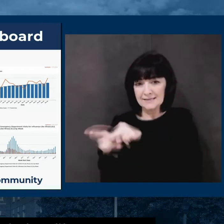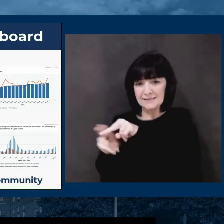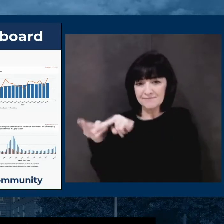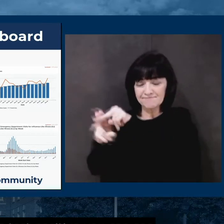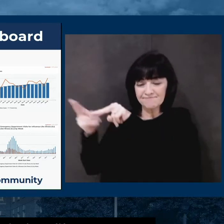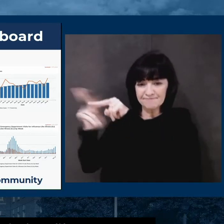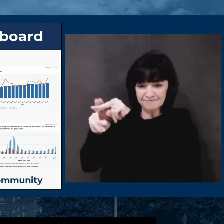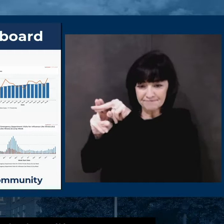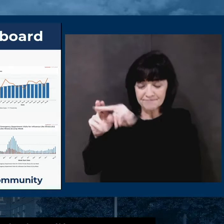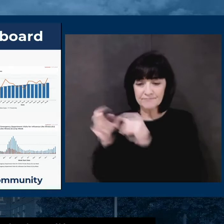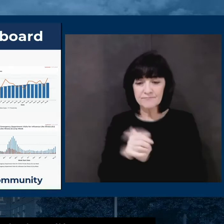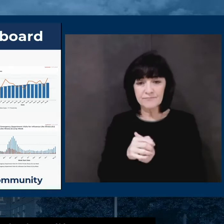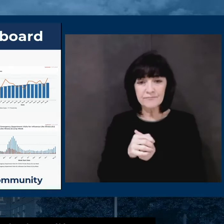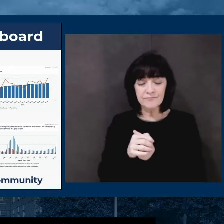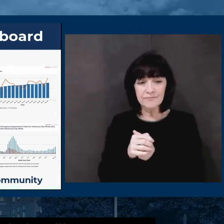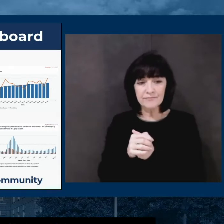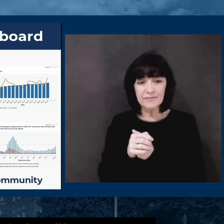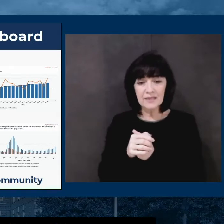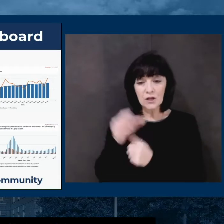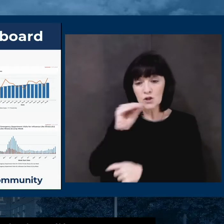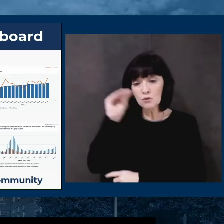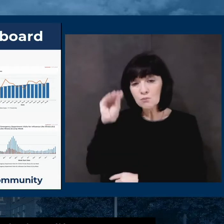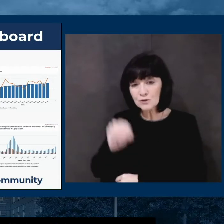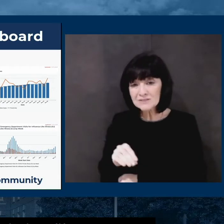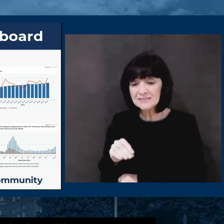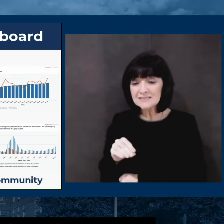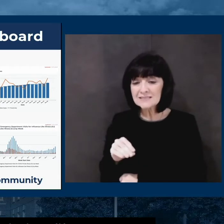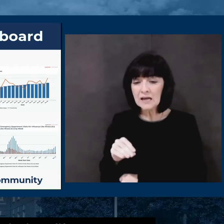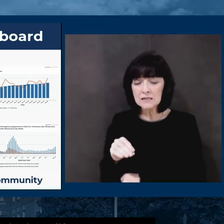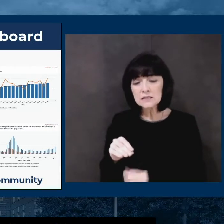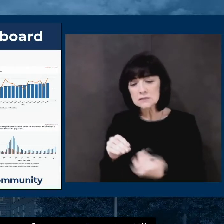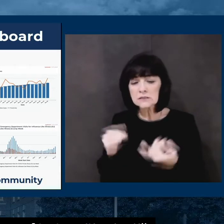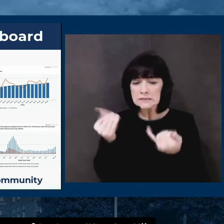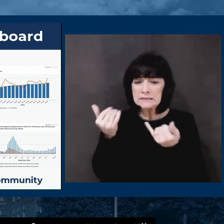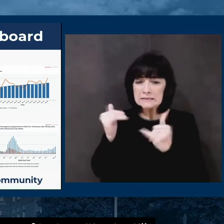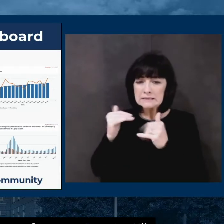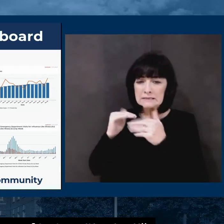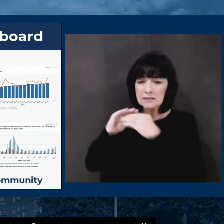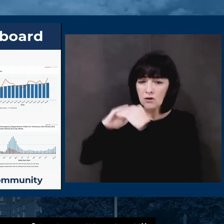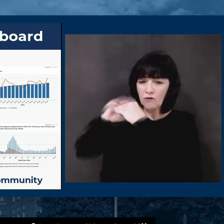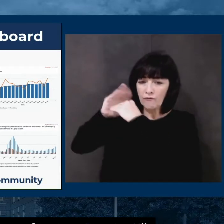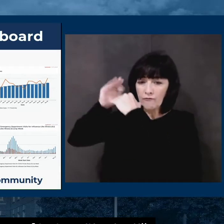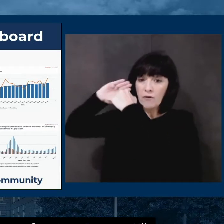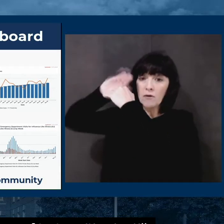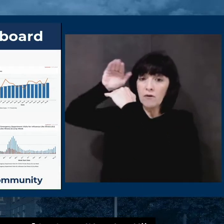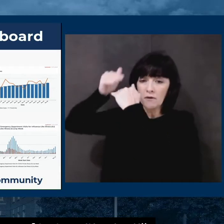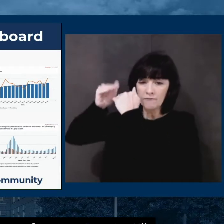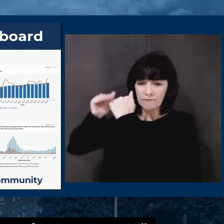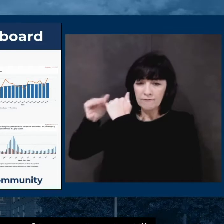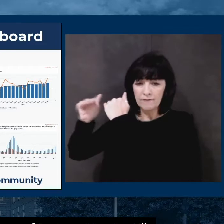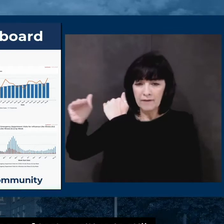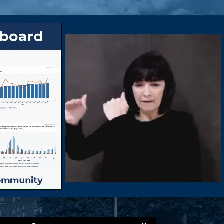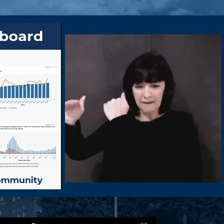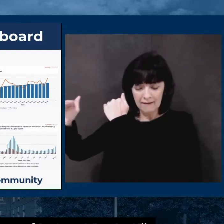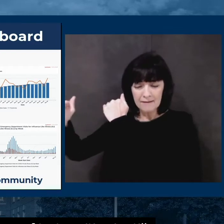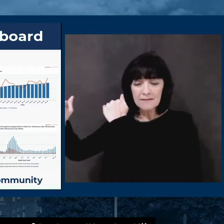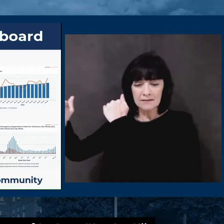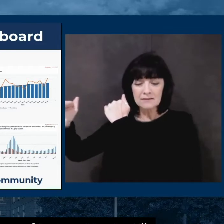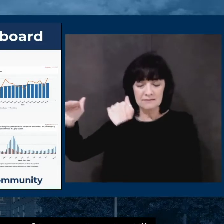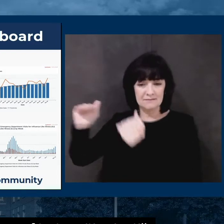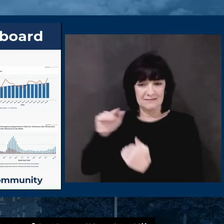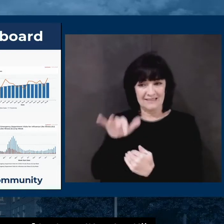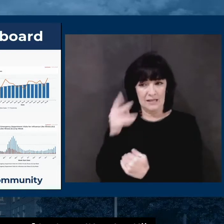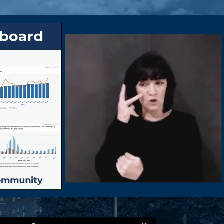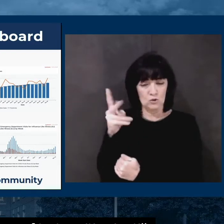that are positive still at a pretty flat level, increasing over 6%, as we saw a minute ago,